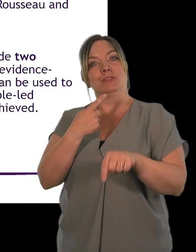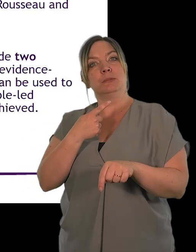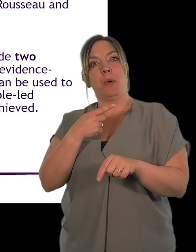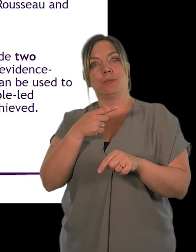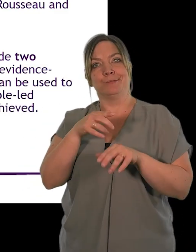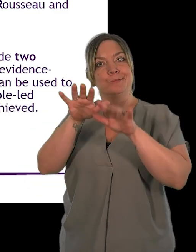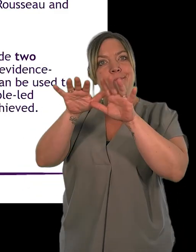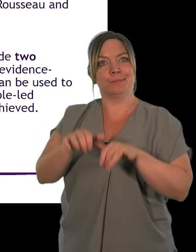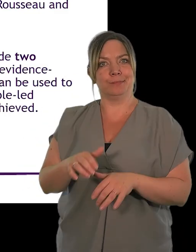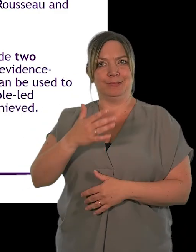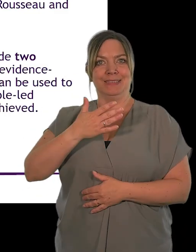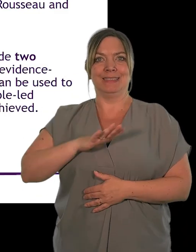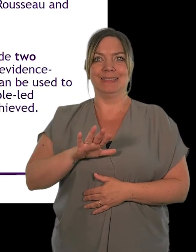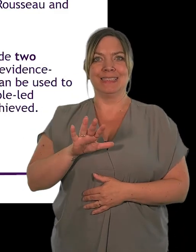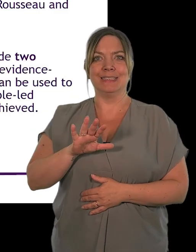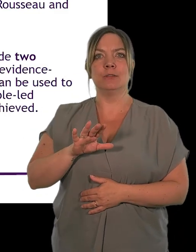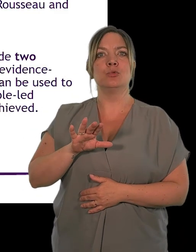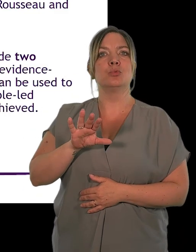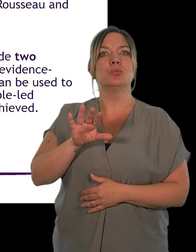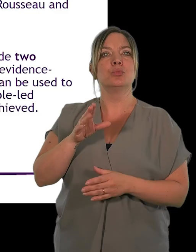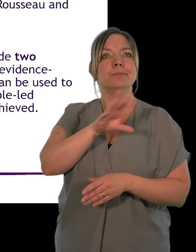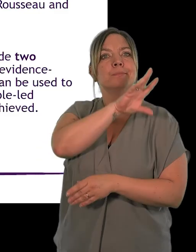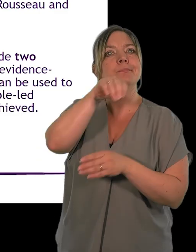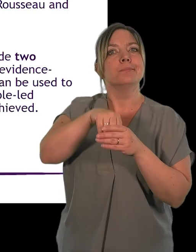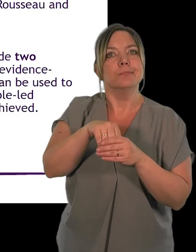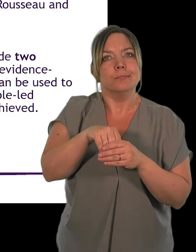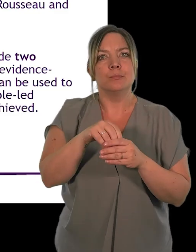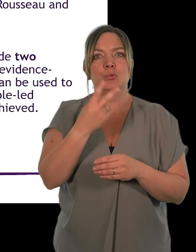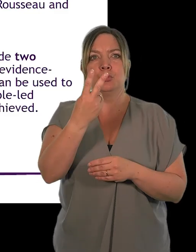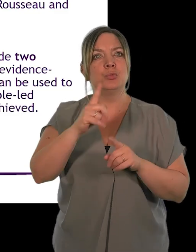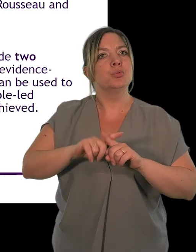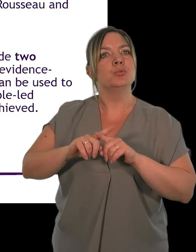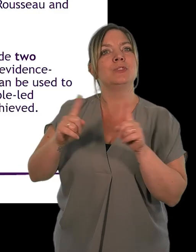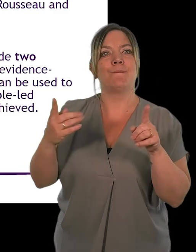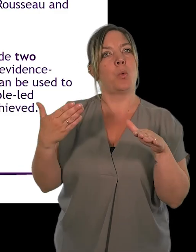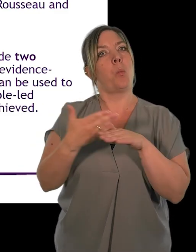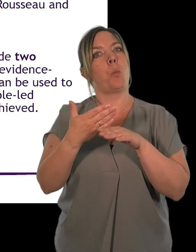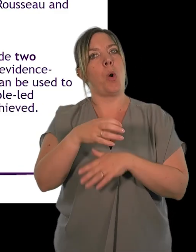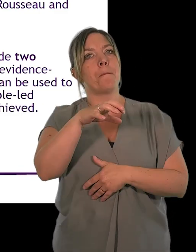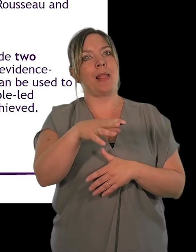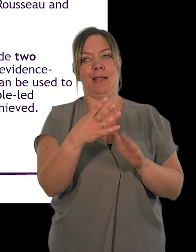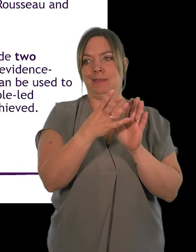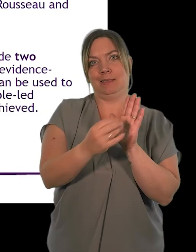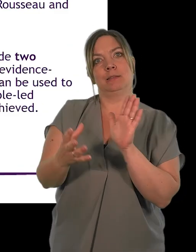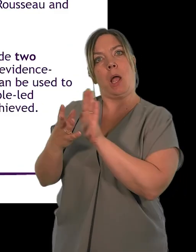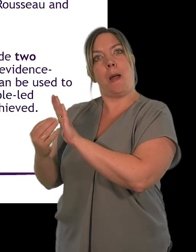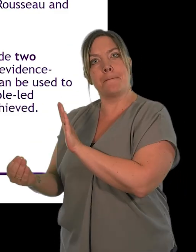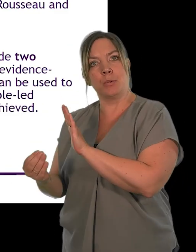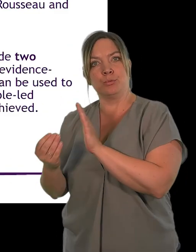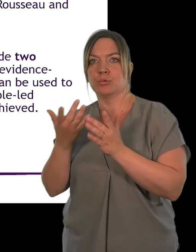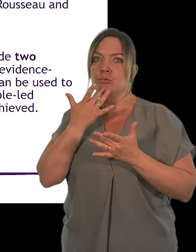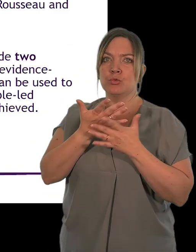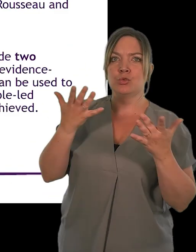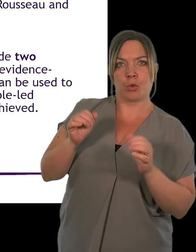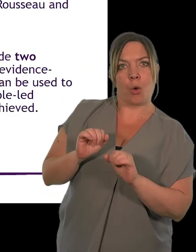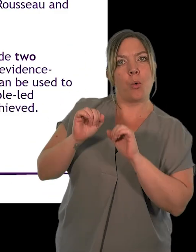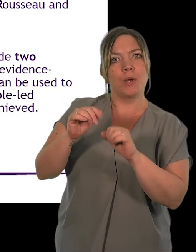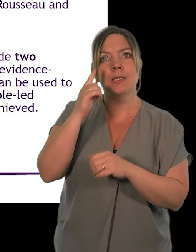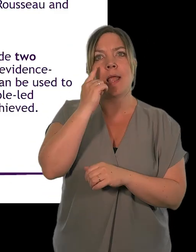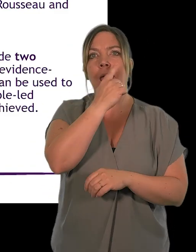used to help ensure that informed principle-led judgments and outcomes are